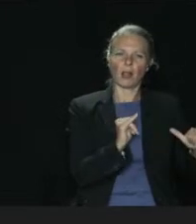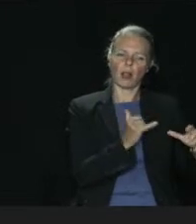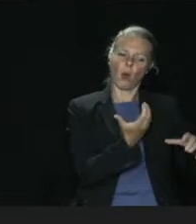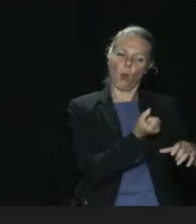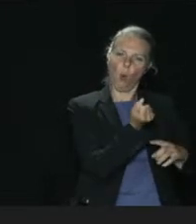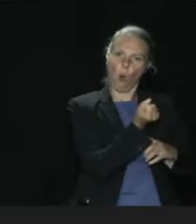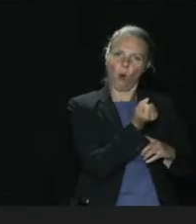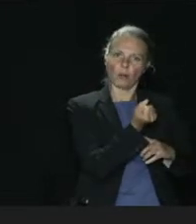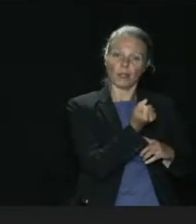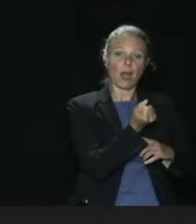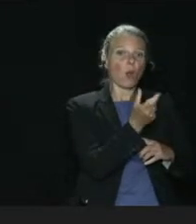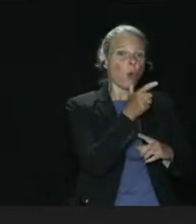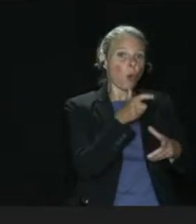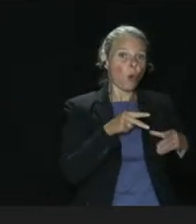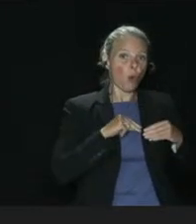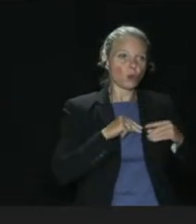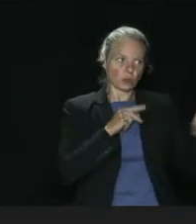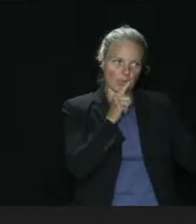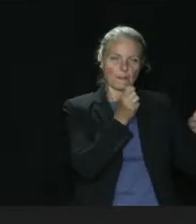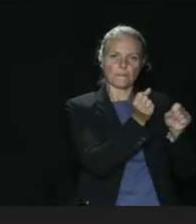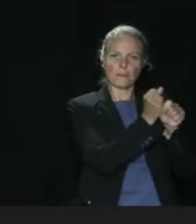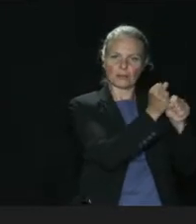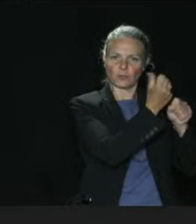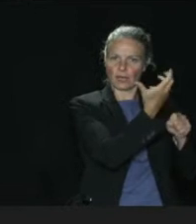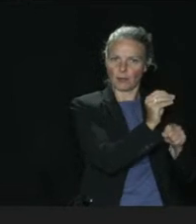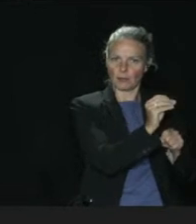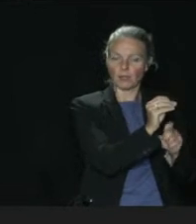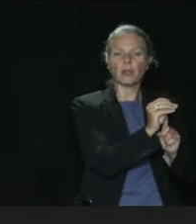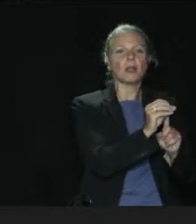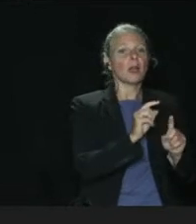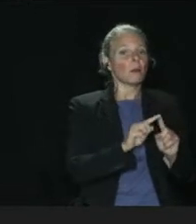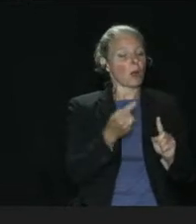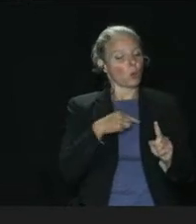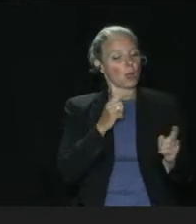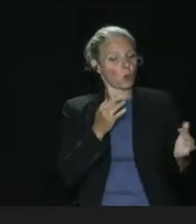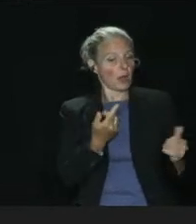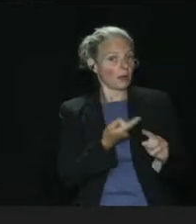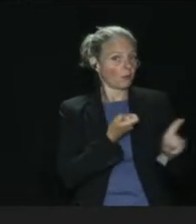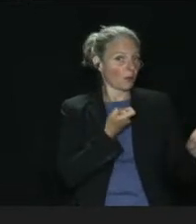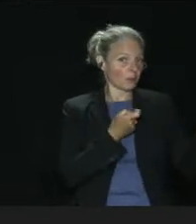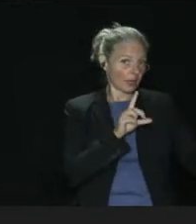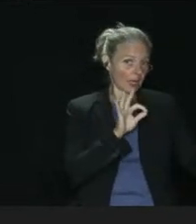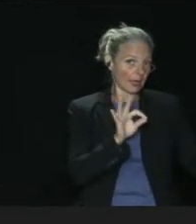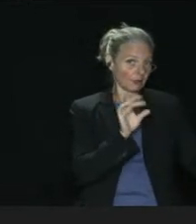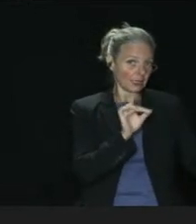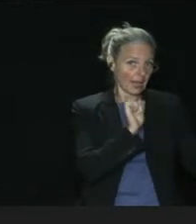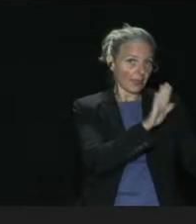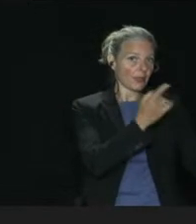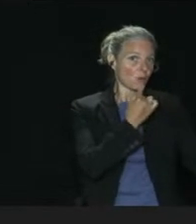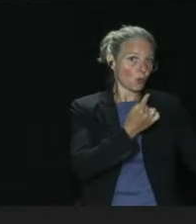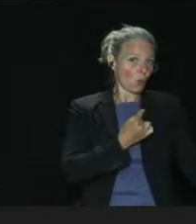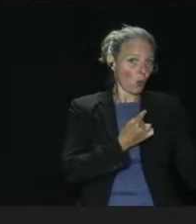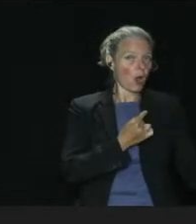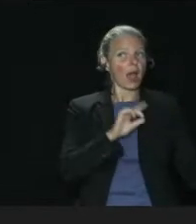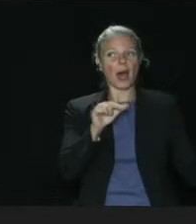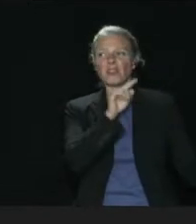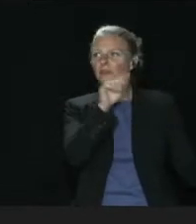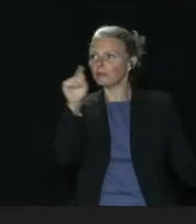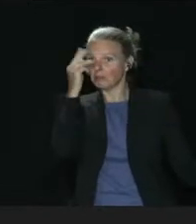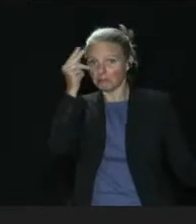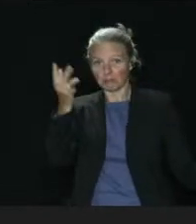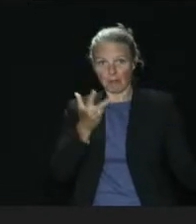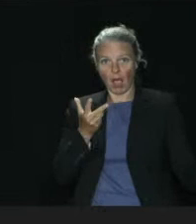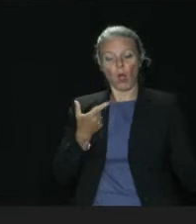determination from Health Canada based on the information coming out of the FDA and other sources, we will, once